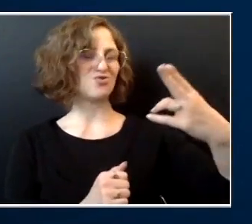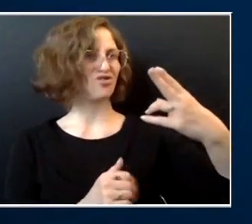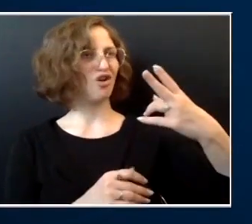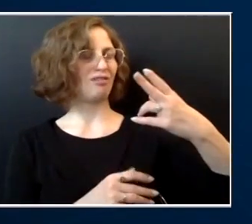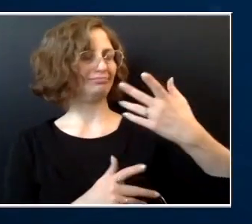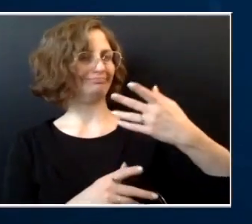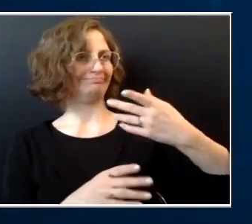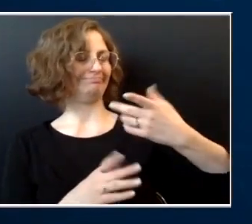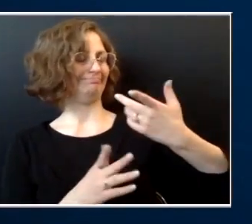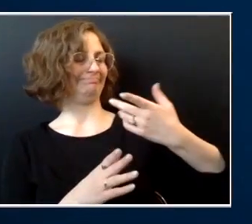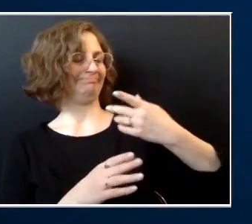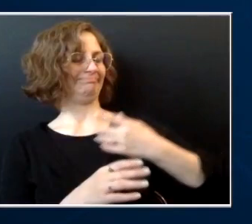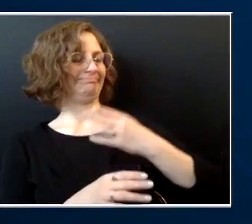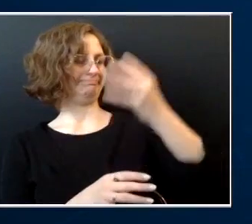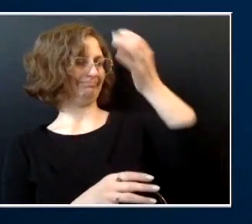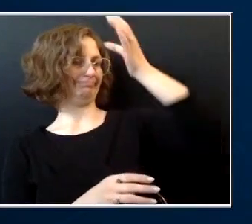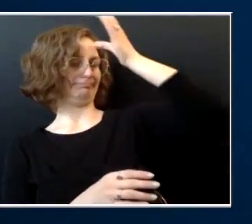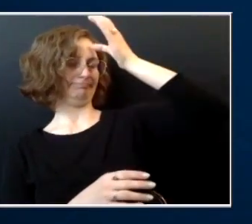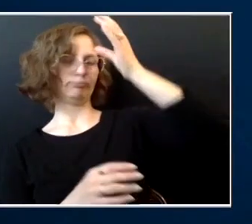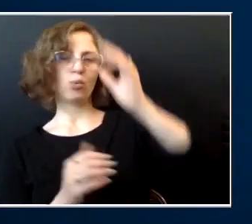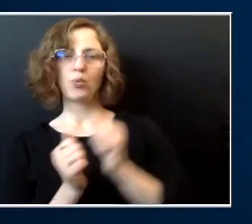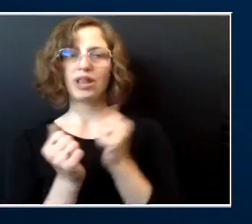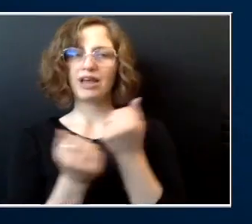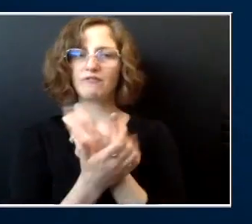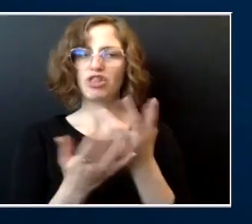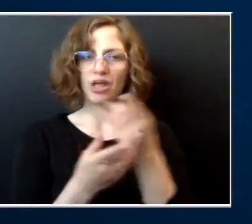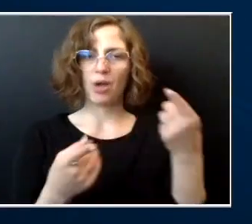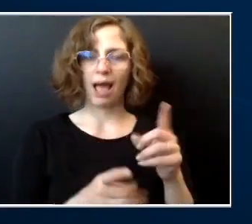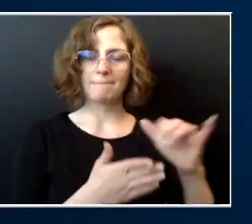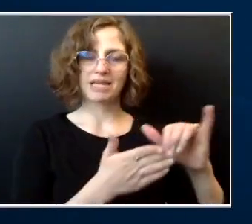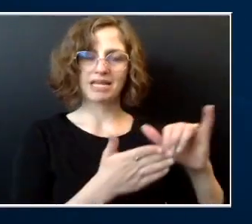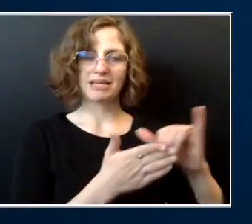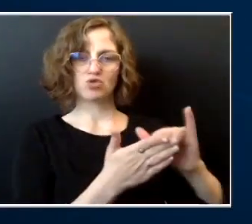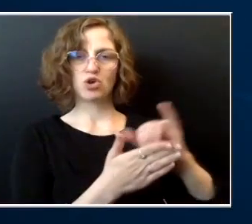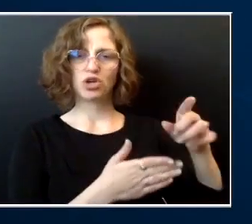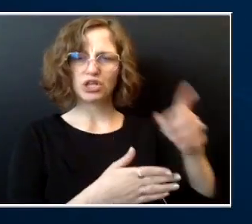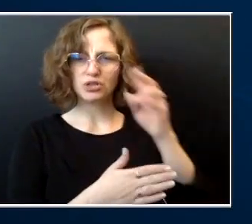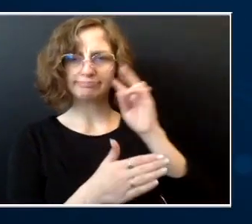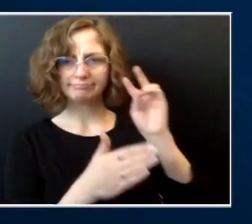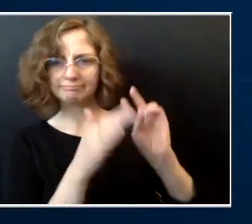were you having predictions of what was going to happen? Could you see this?